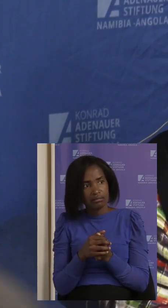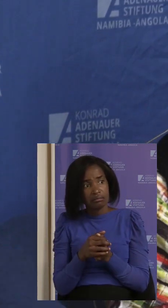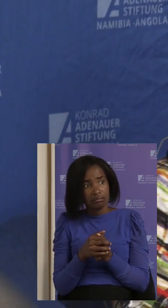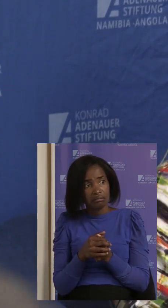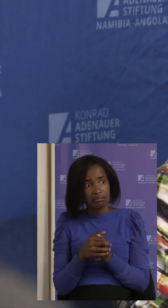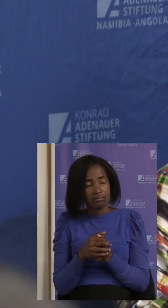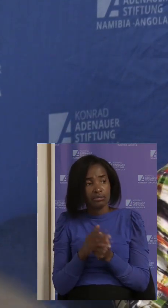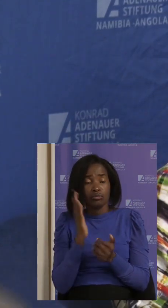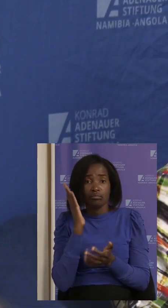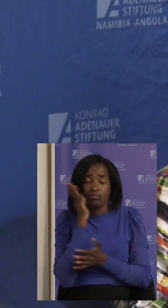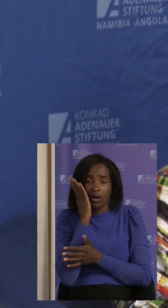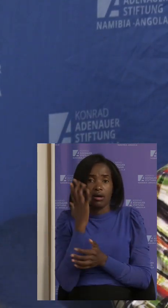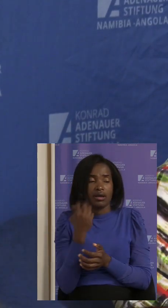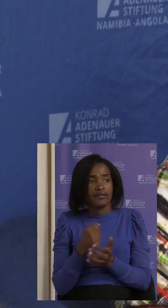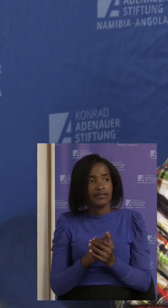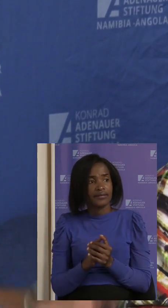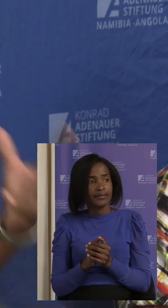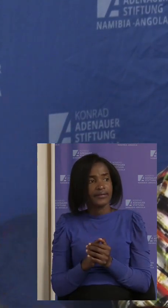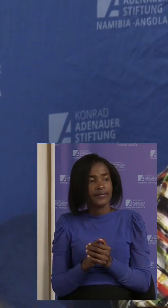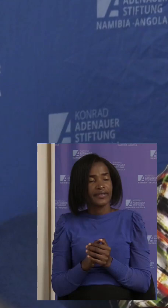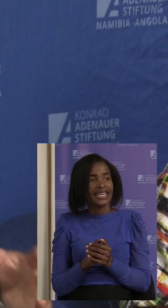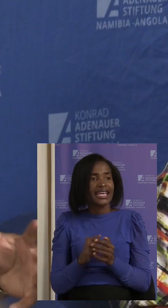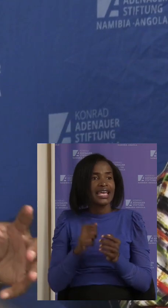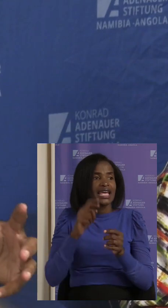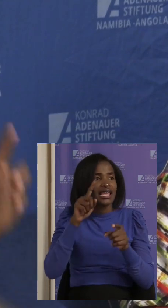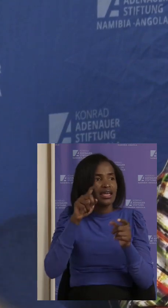You will be surprised. And that was